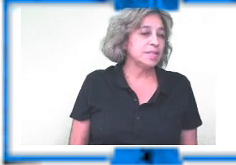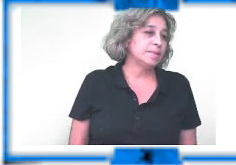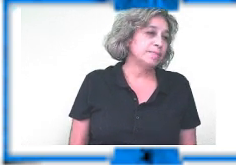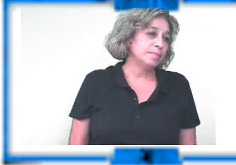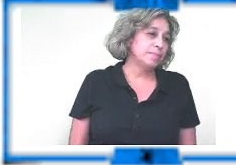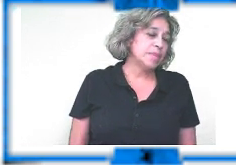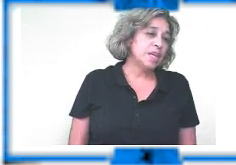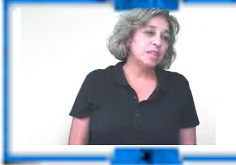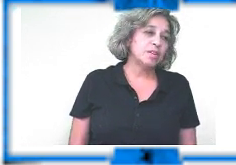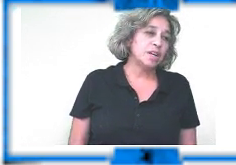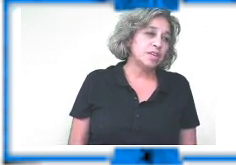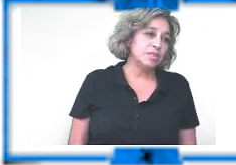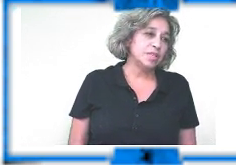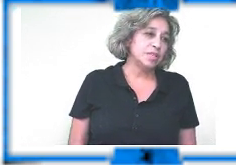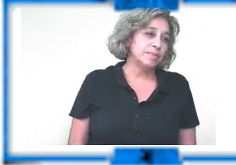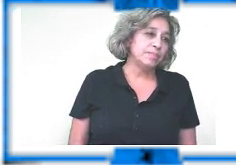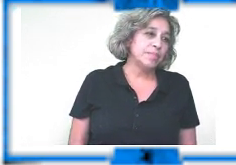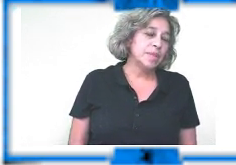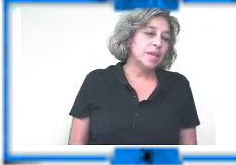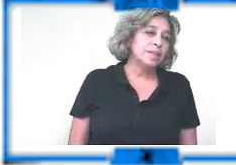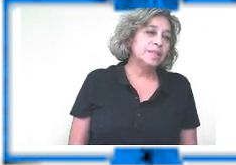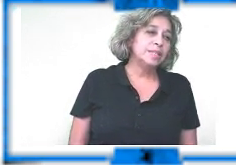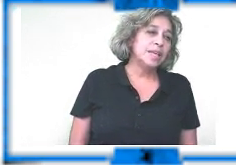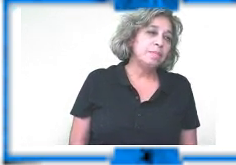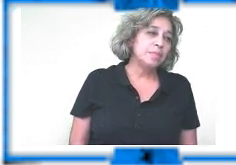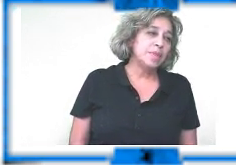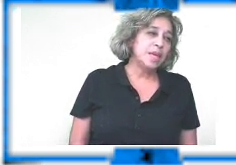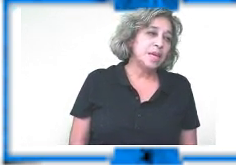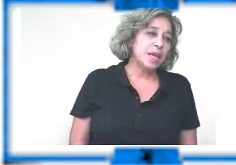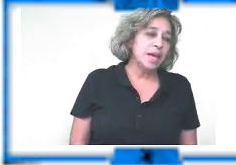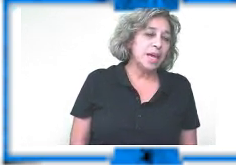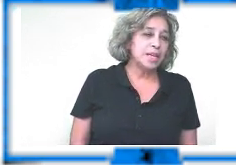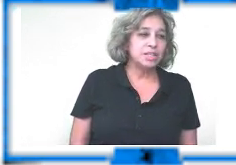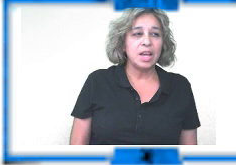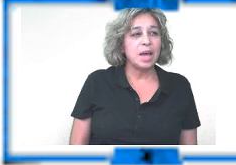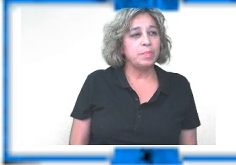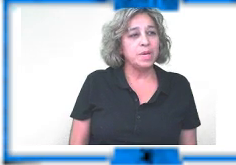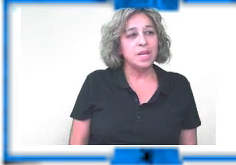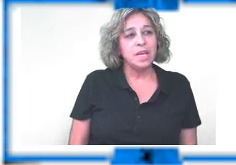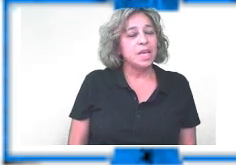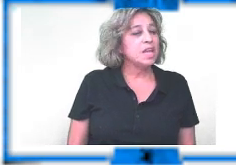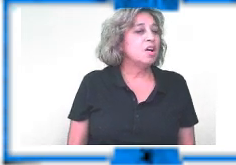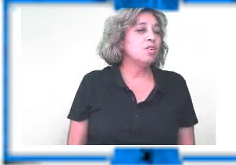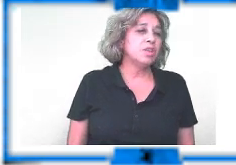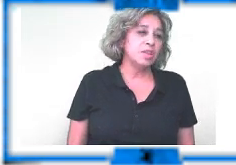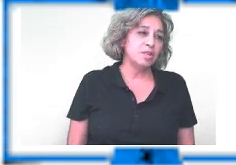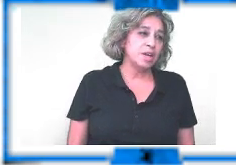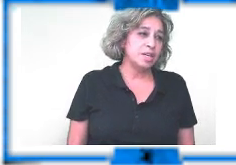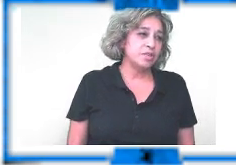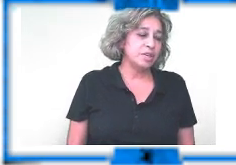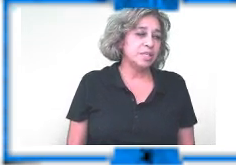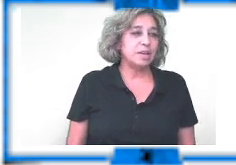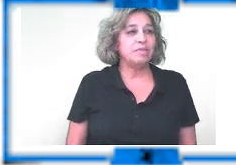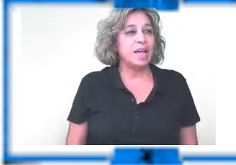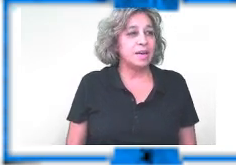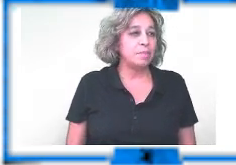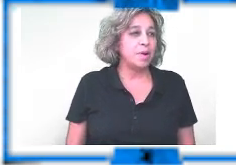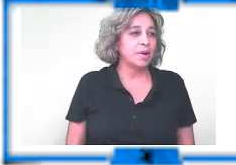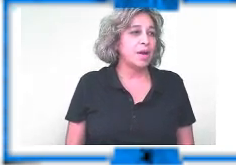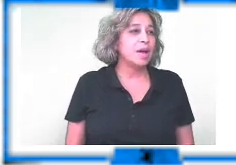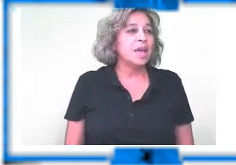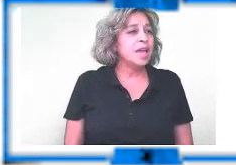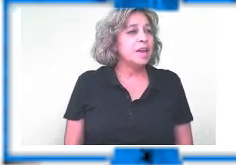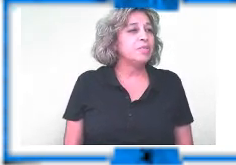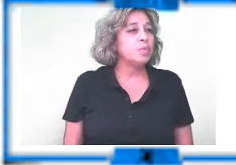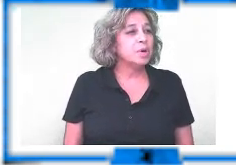centuries in their countries. Lo mismo the same thing has to happen in all the other countries of Latin